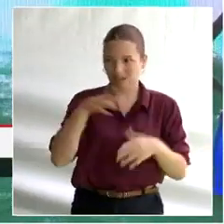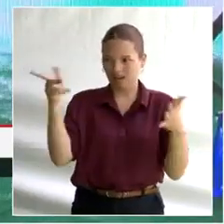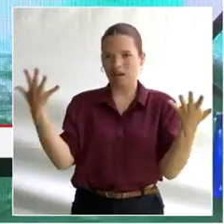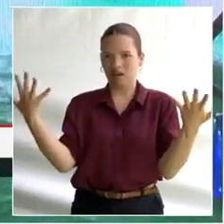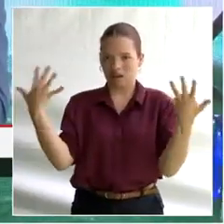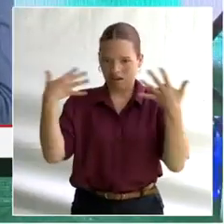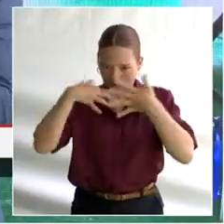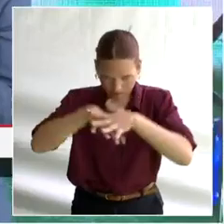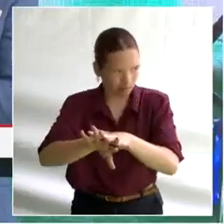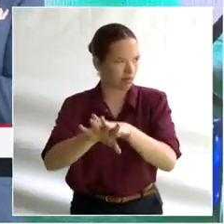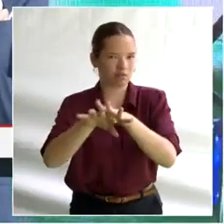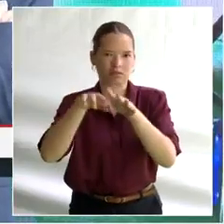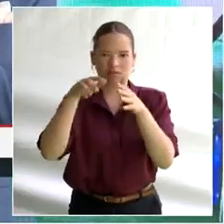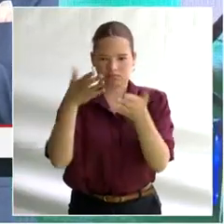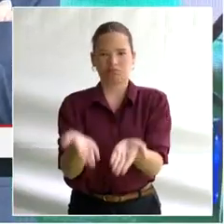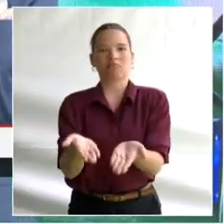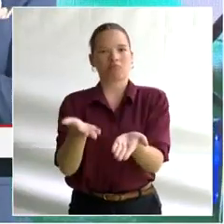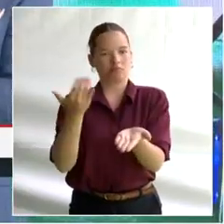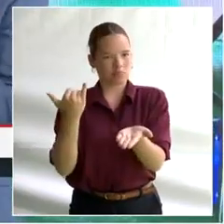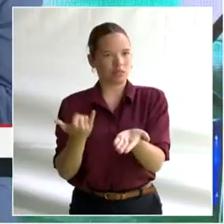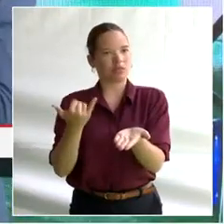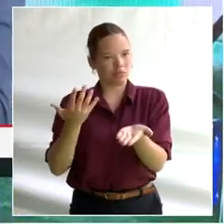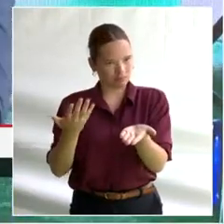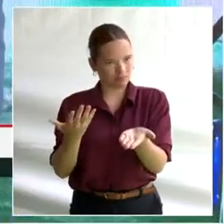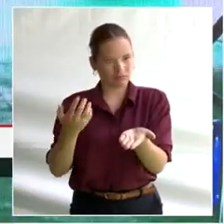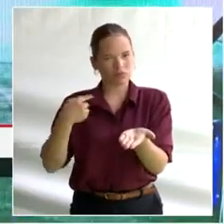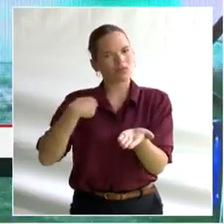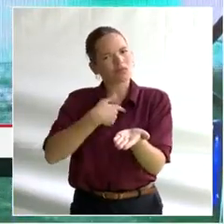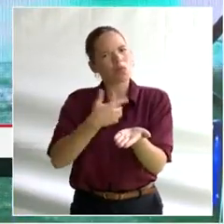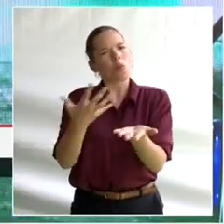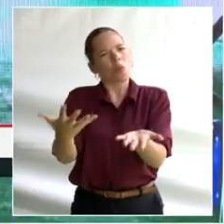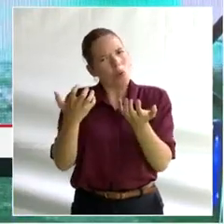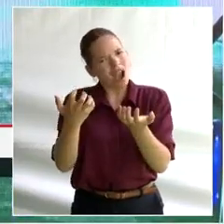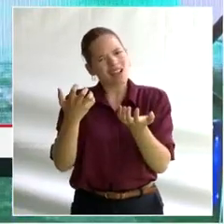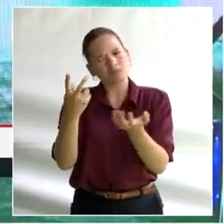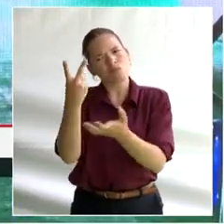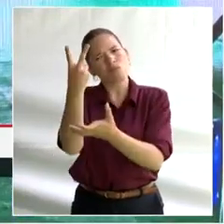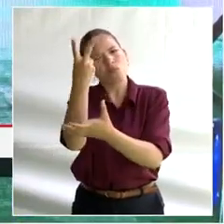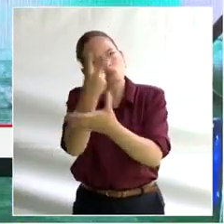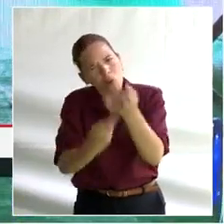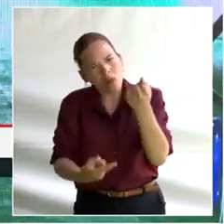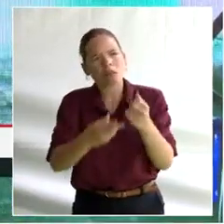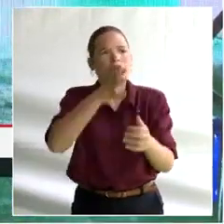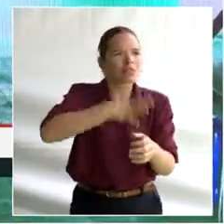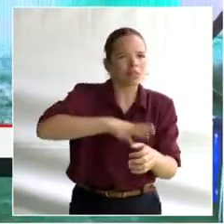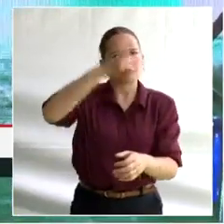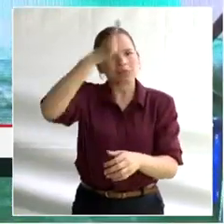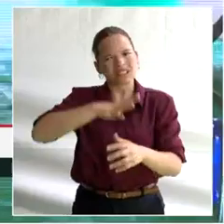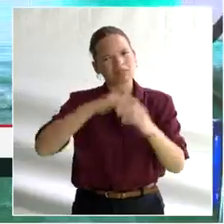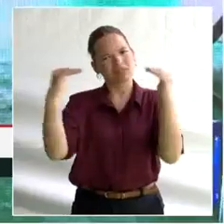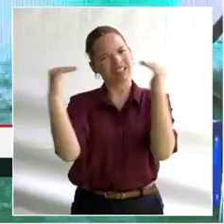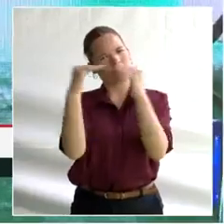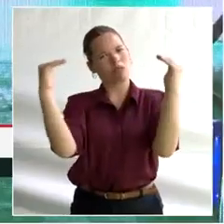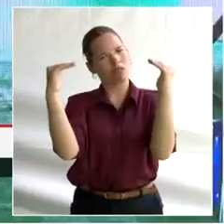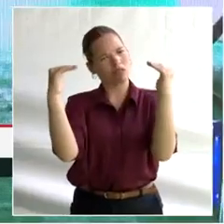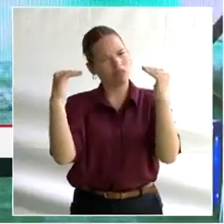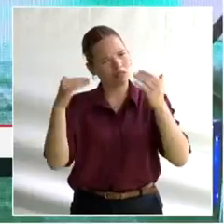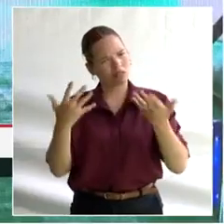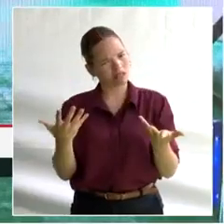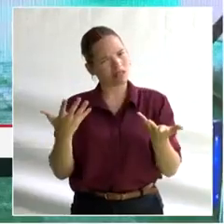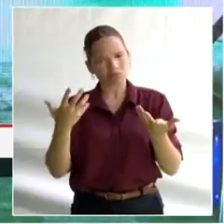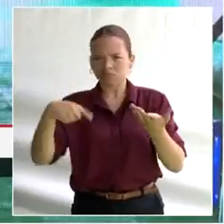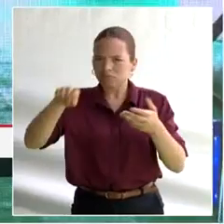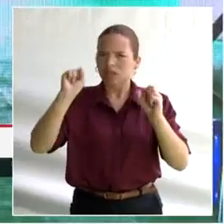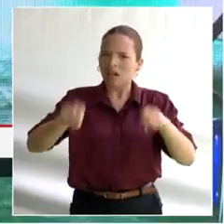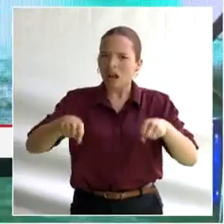myself had a real goal to create equal level men's and women's event. The 500, our week was in San Jose,